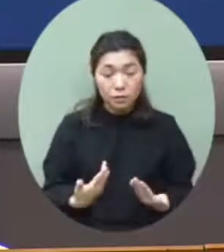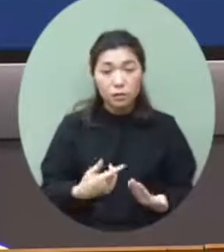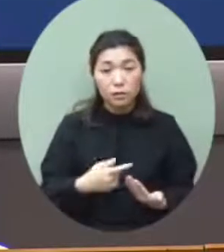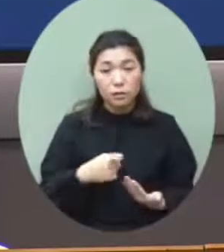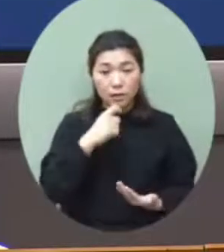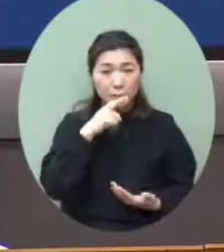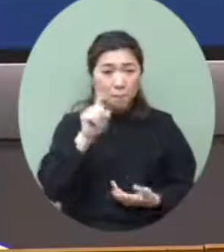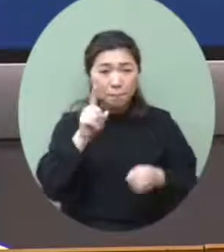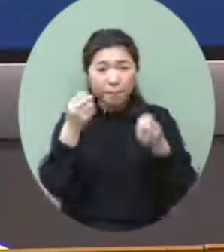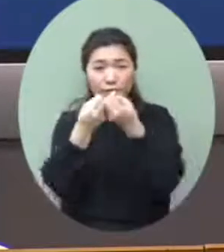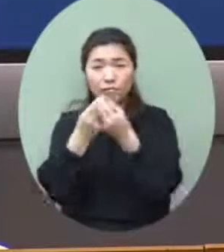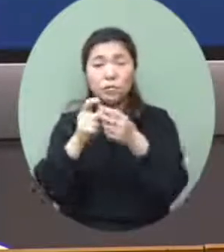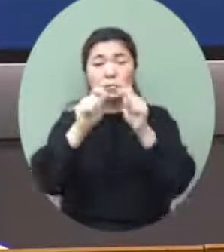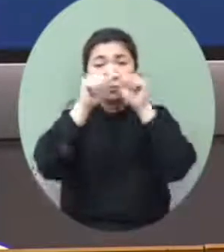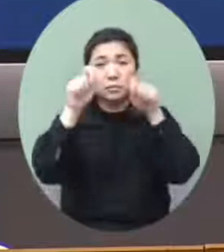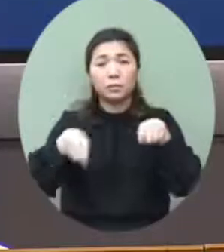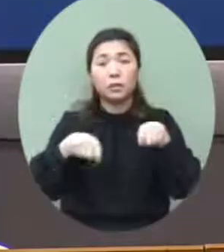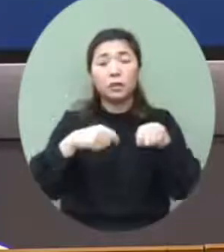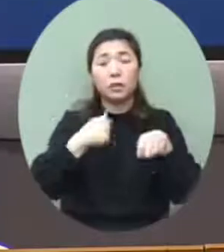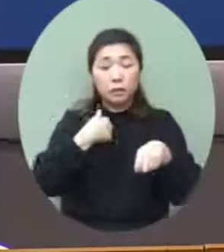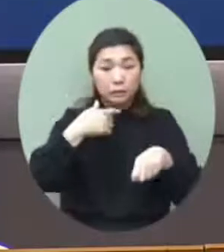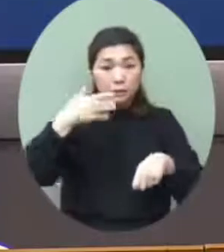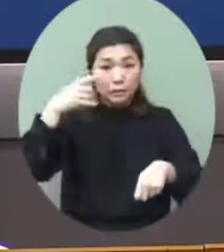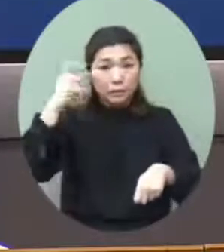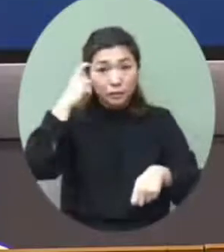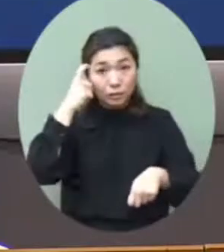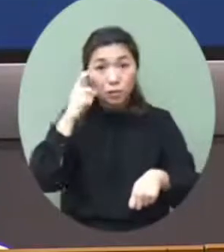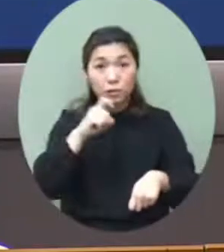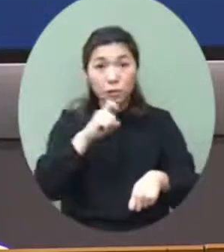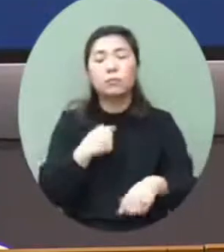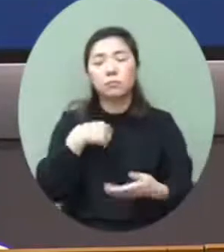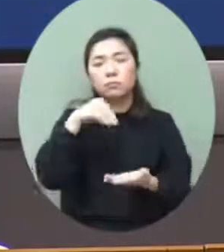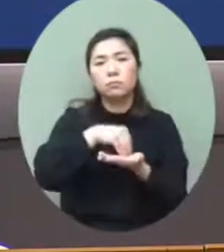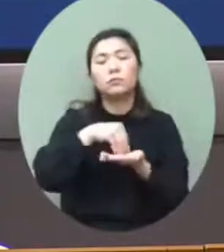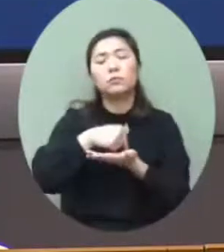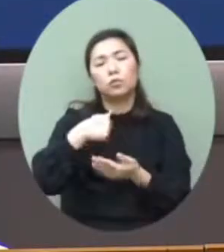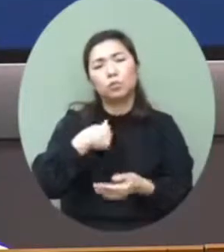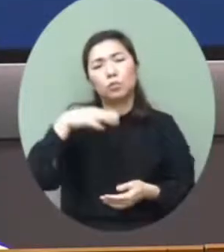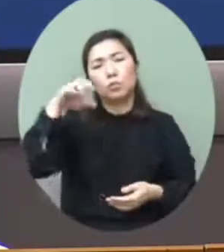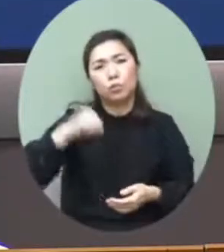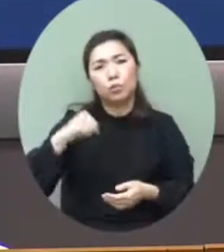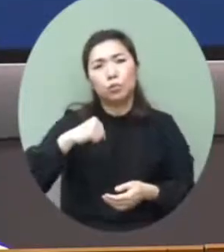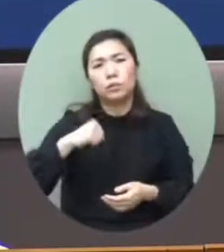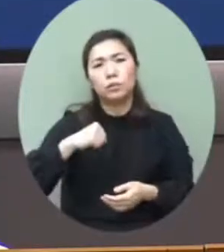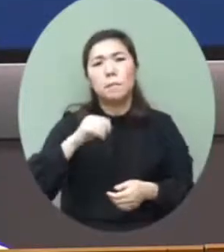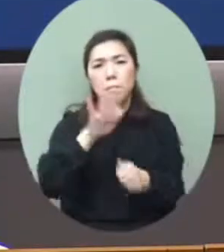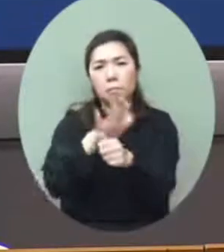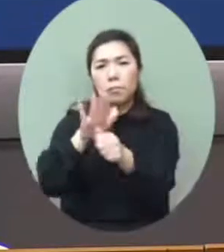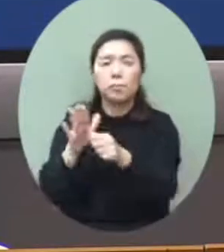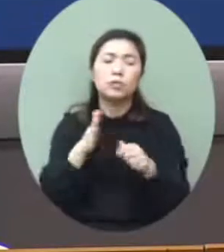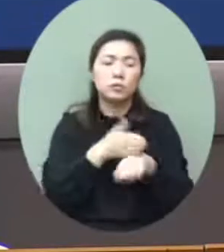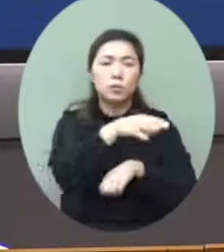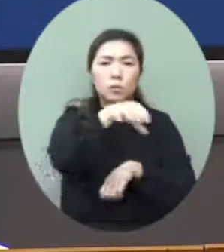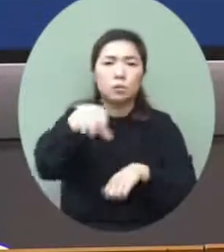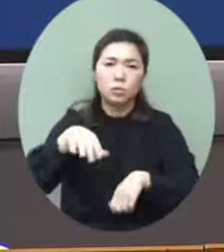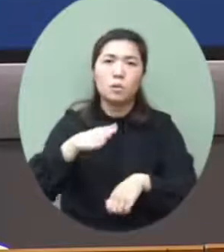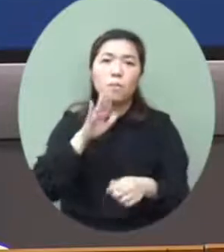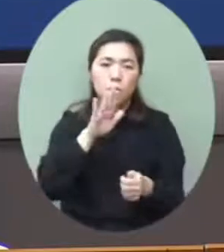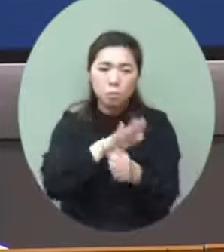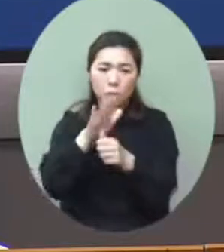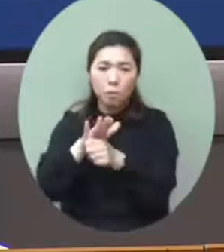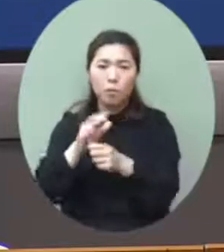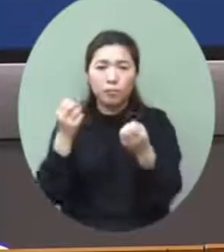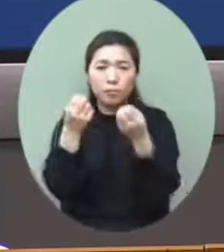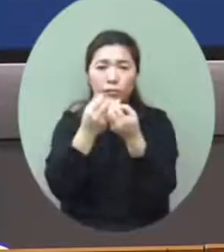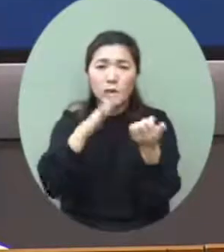close to their capacity. So whenever there are issues, as soon as we